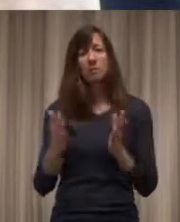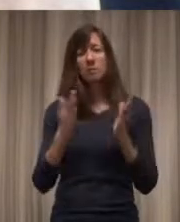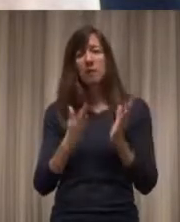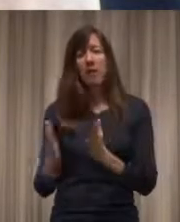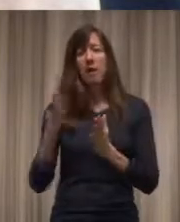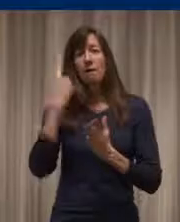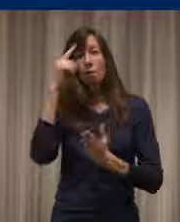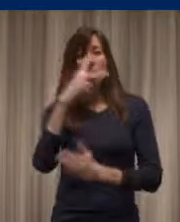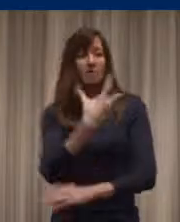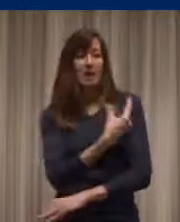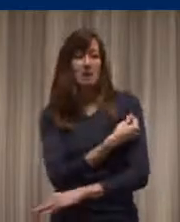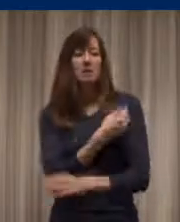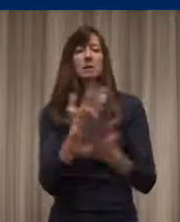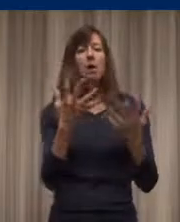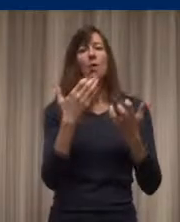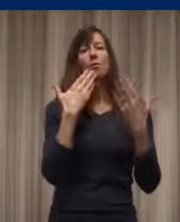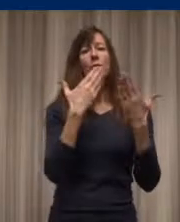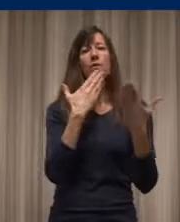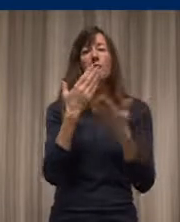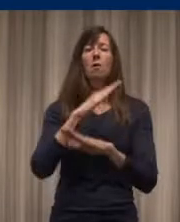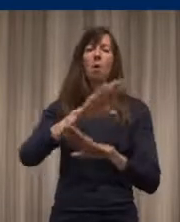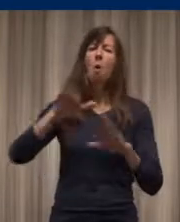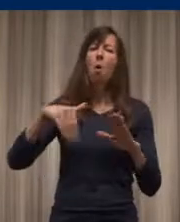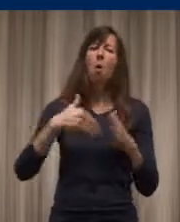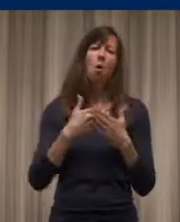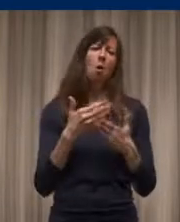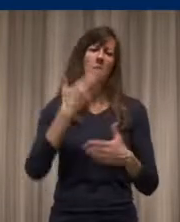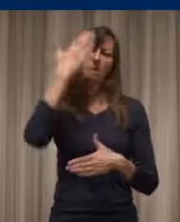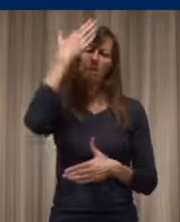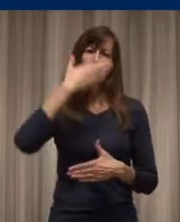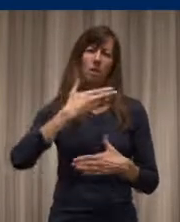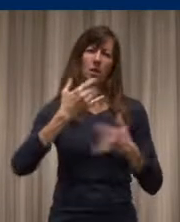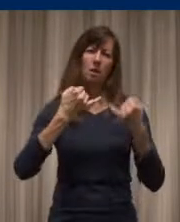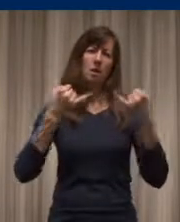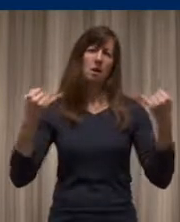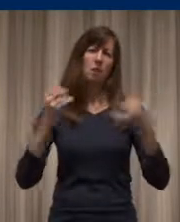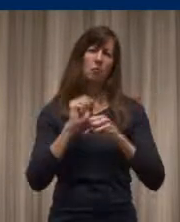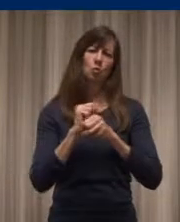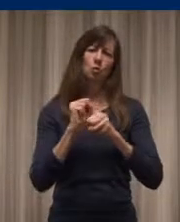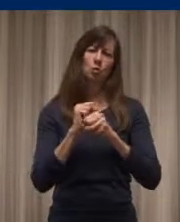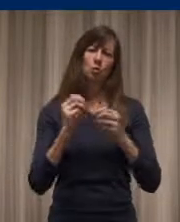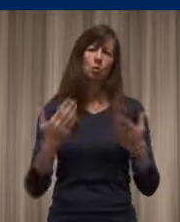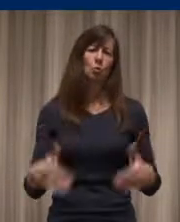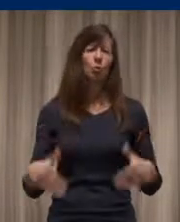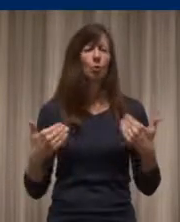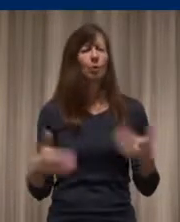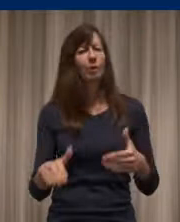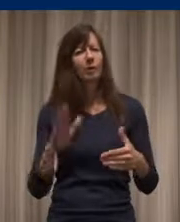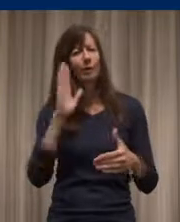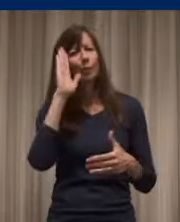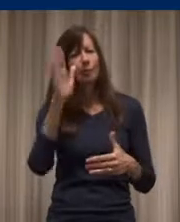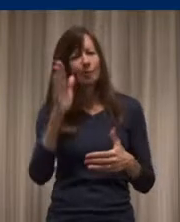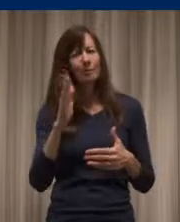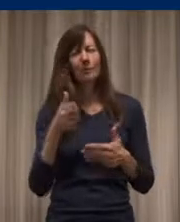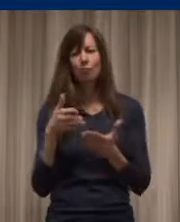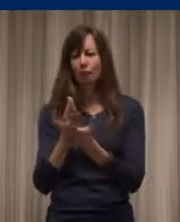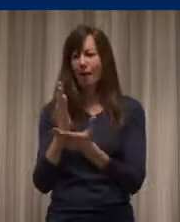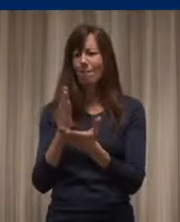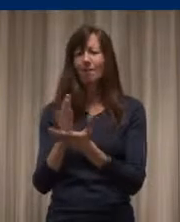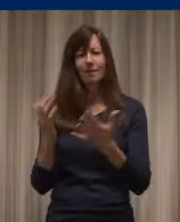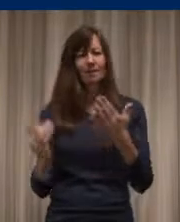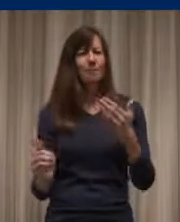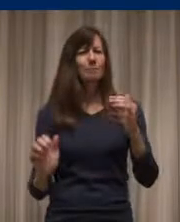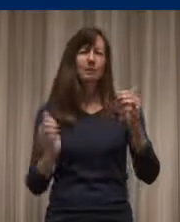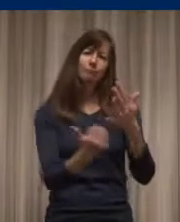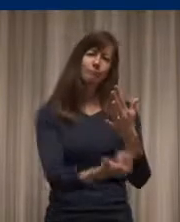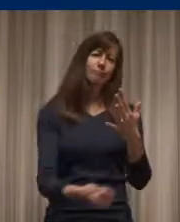of our frontline workers. You will rightly be prioritized in the next phase of the distribution once we